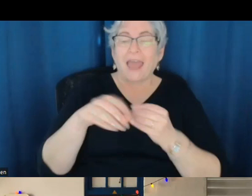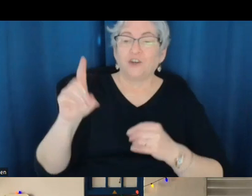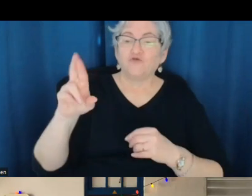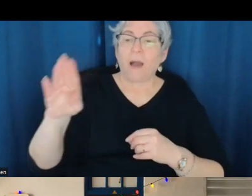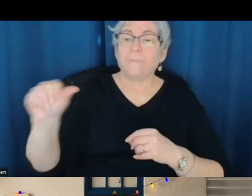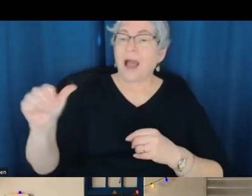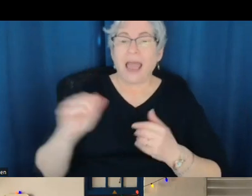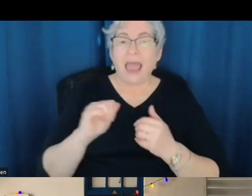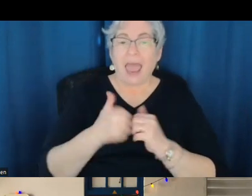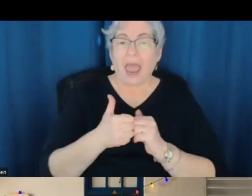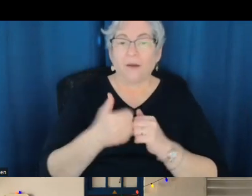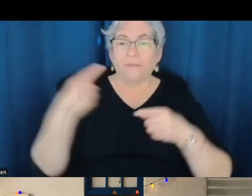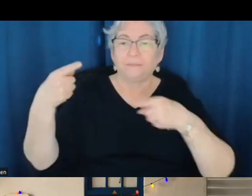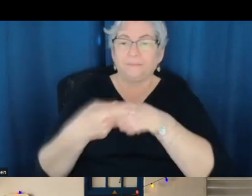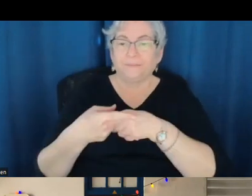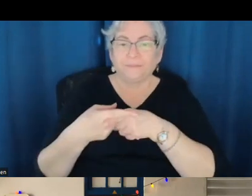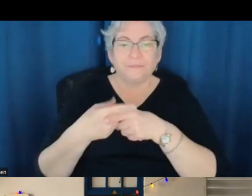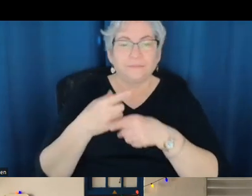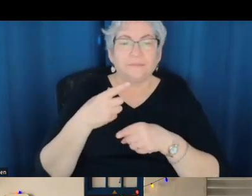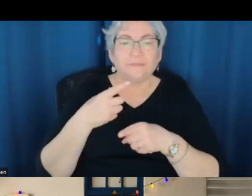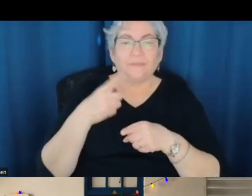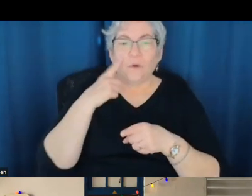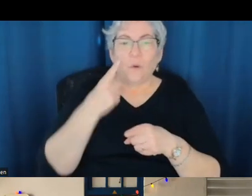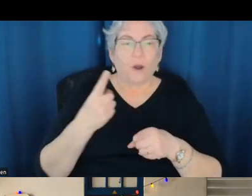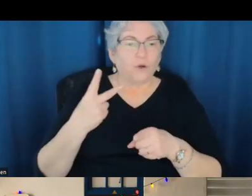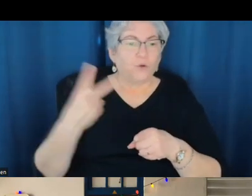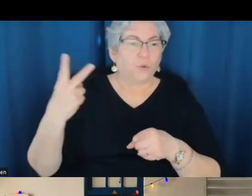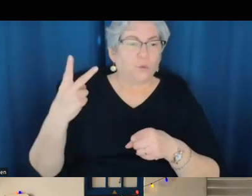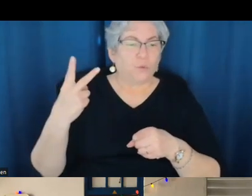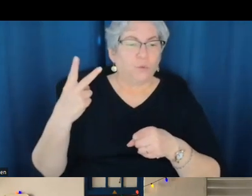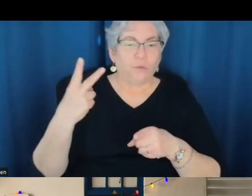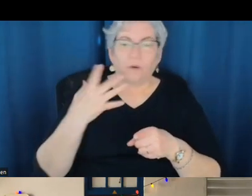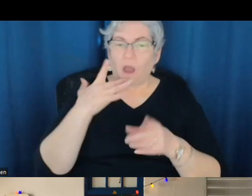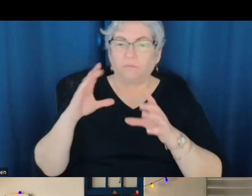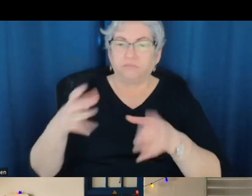of drama with a contrasting pop provided by one or two warm colored plants.